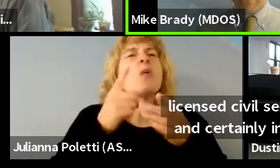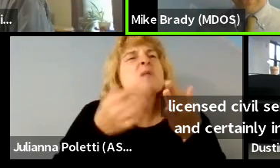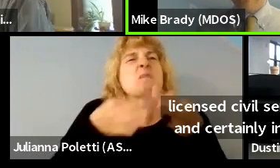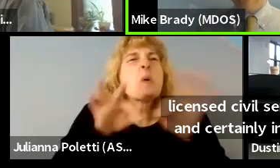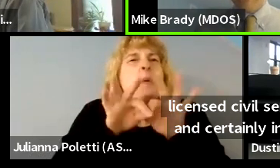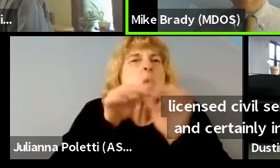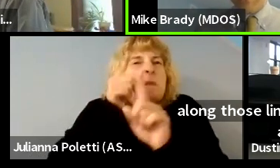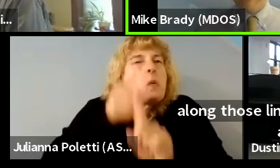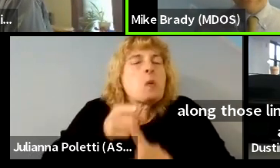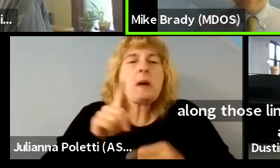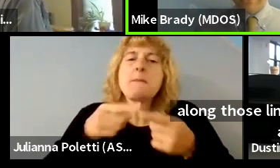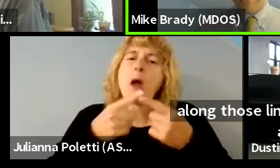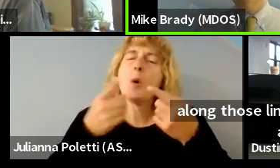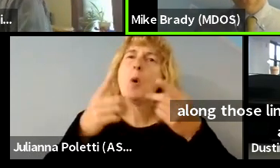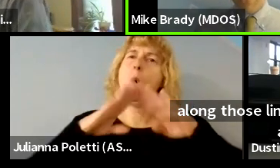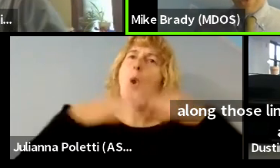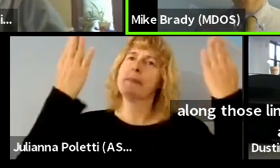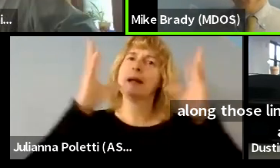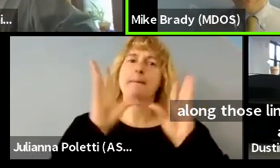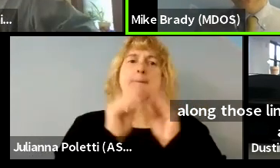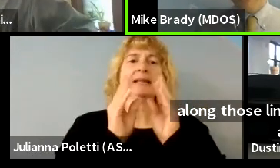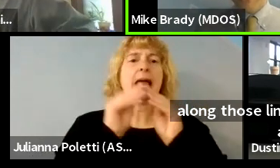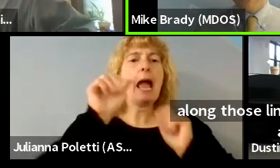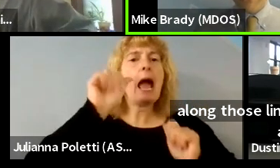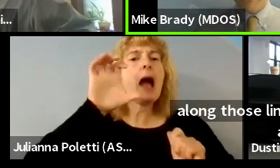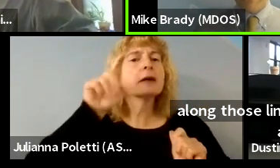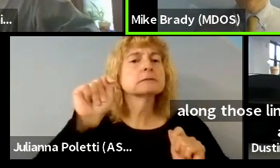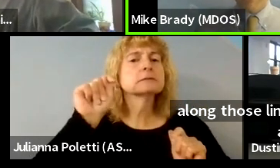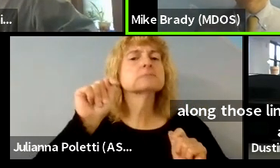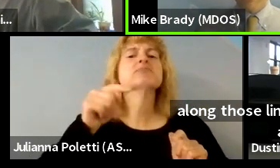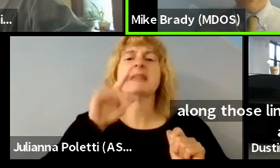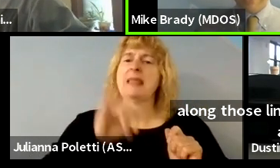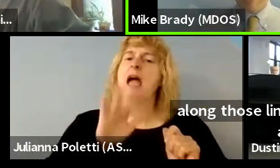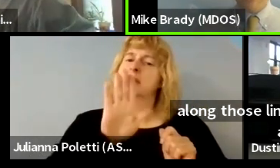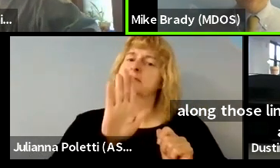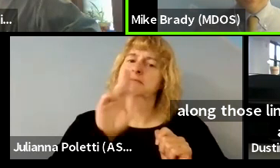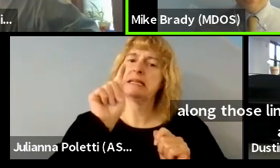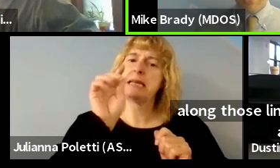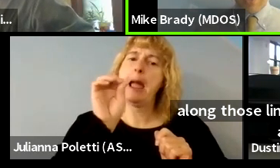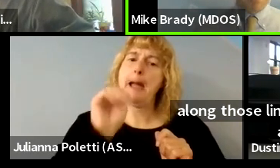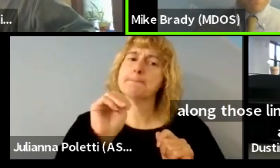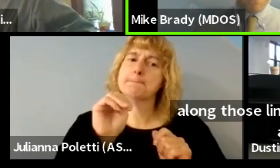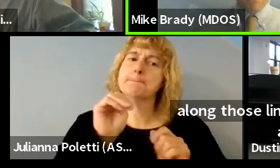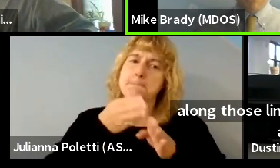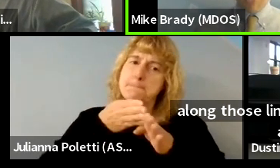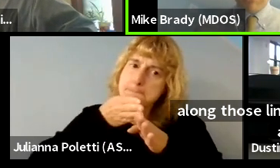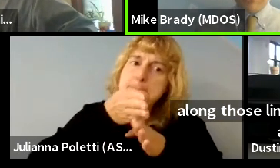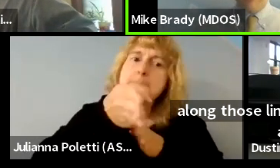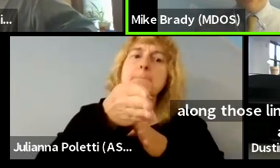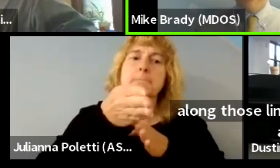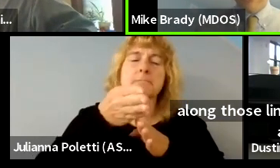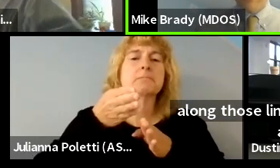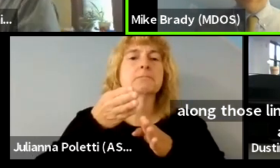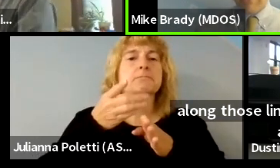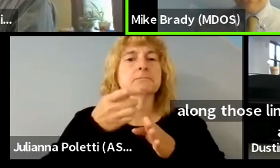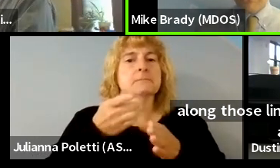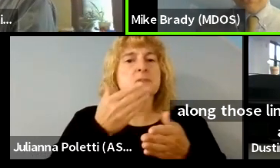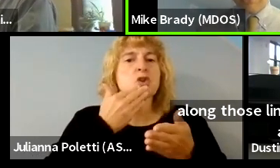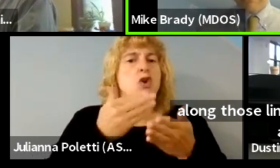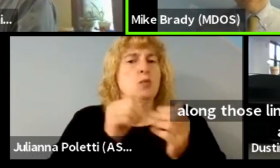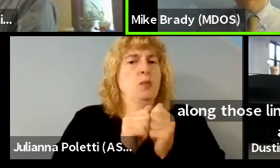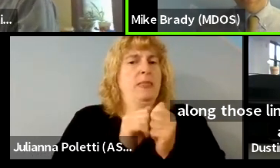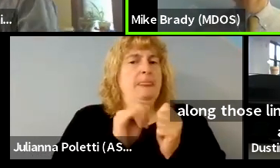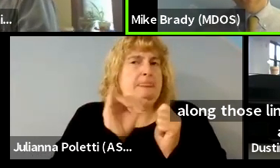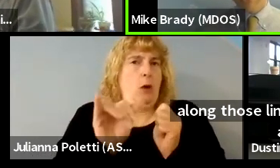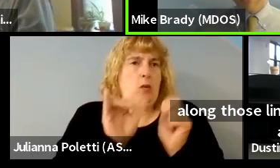both areas of specialty for Tom, and he is truly an authority on both of those topics. Also, again, just to